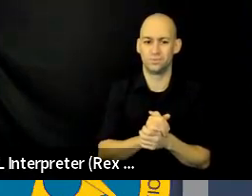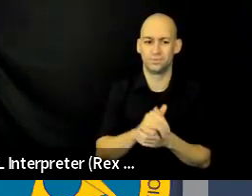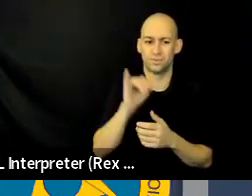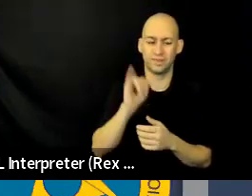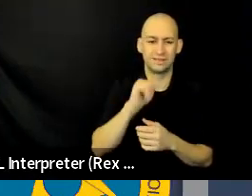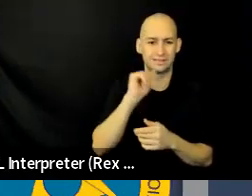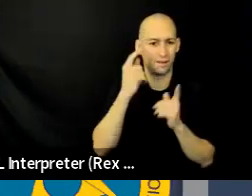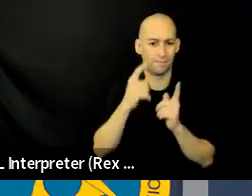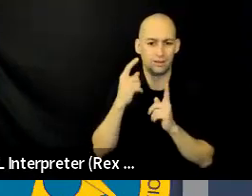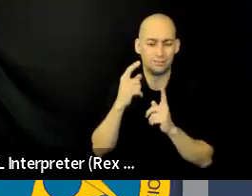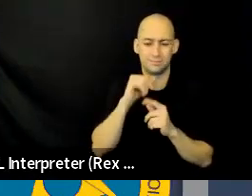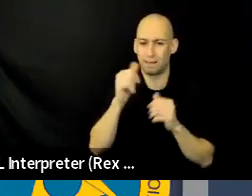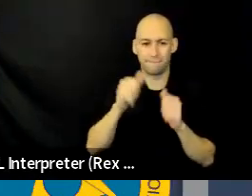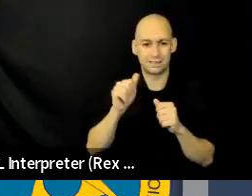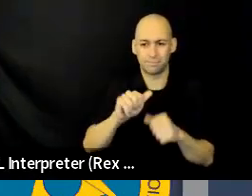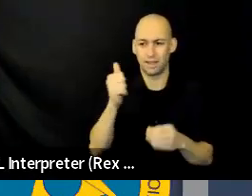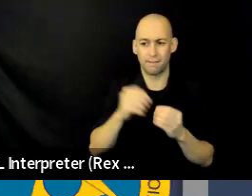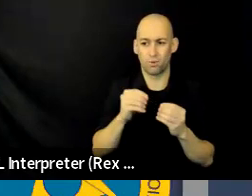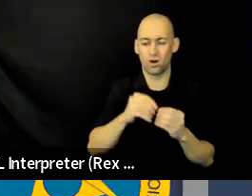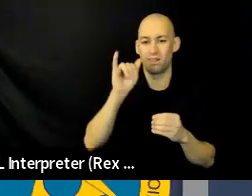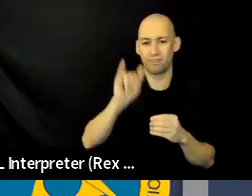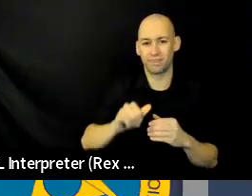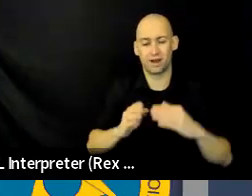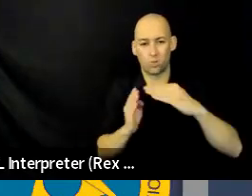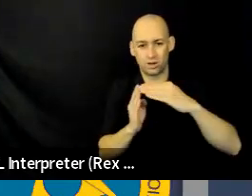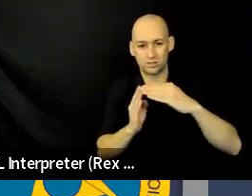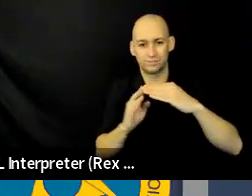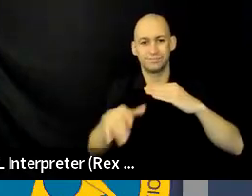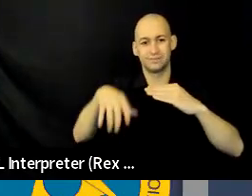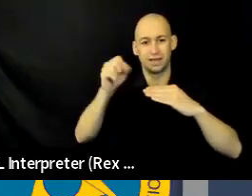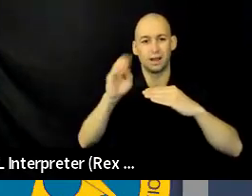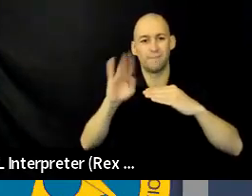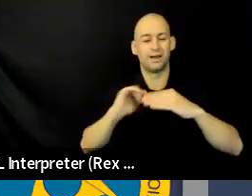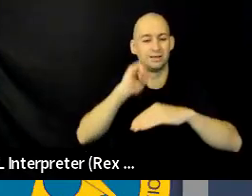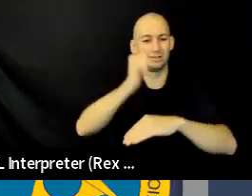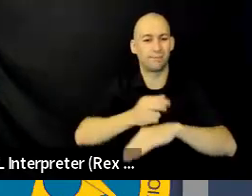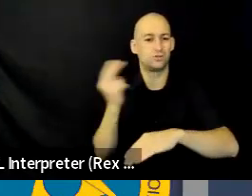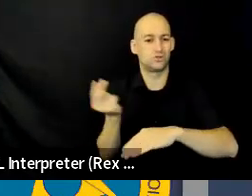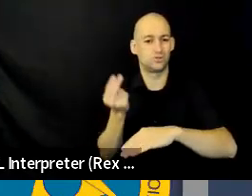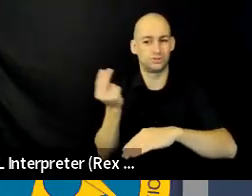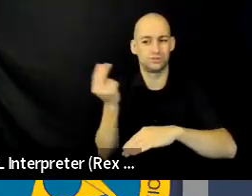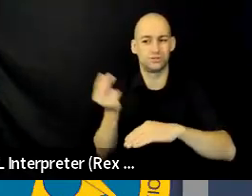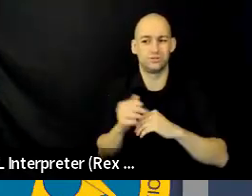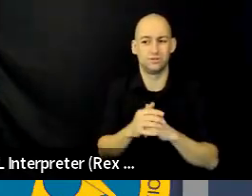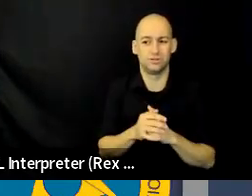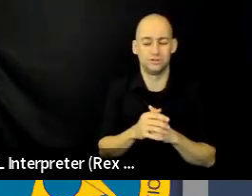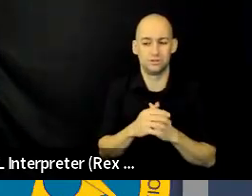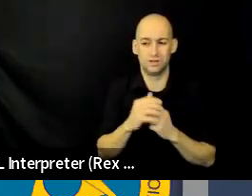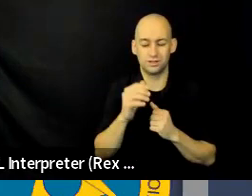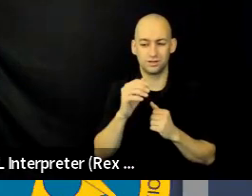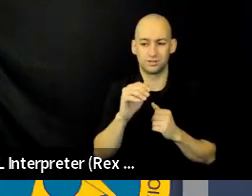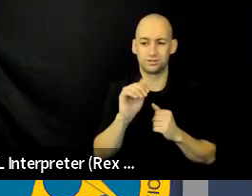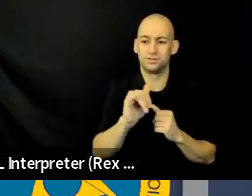possible anymore because that quadrant is now taken up by an established use, and we would be impacting that property and taking property from them,